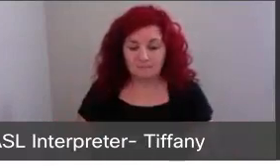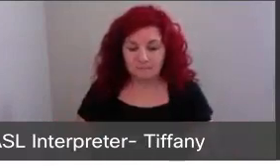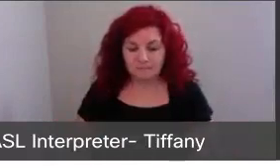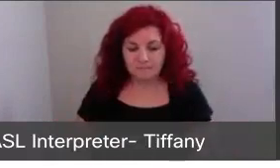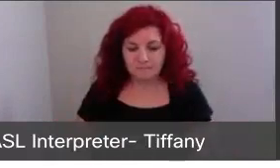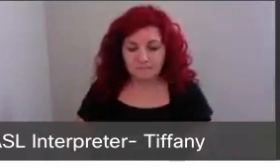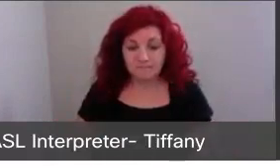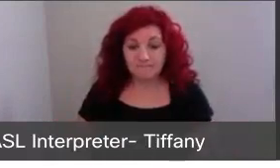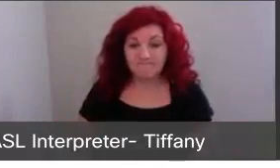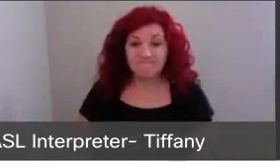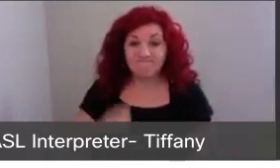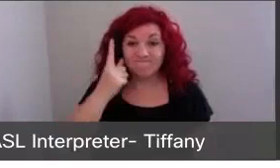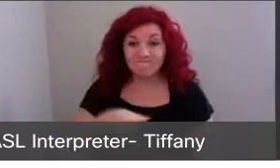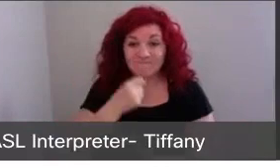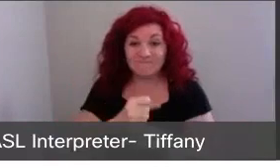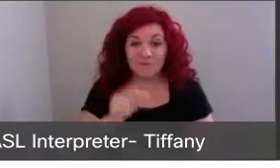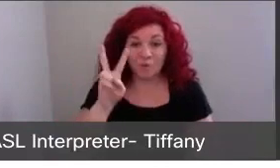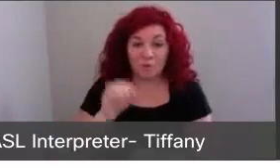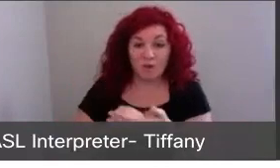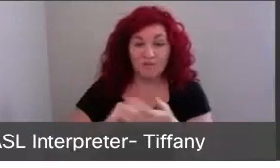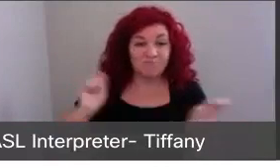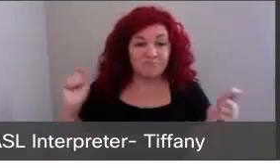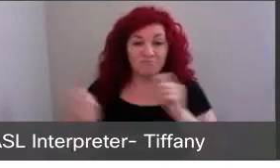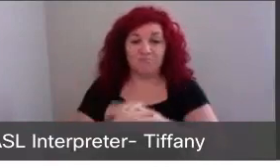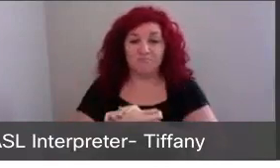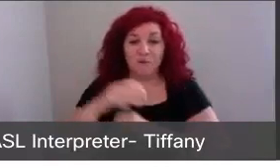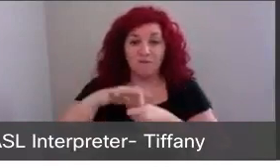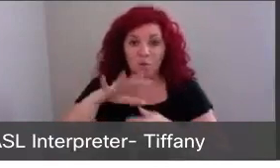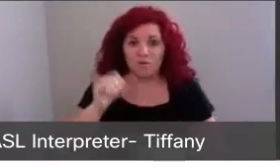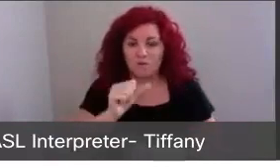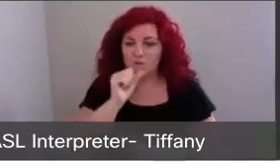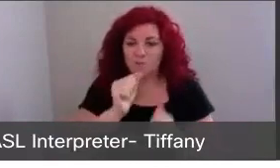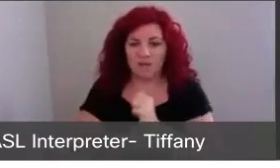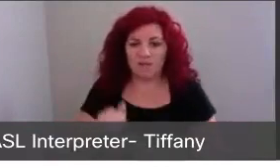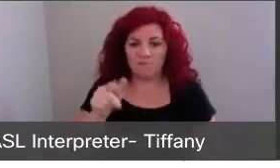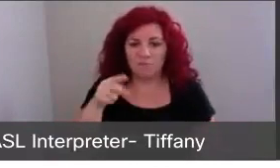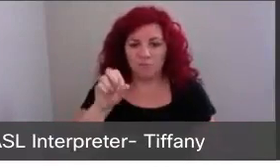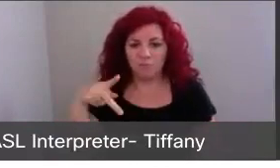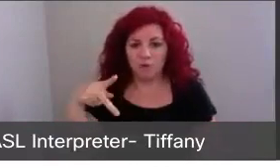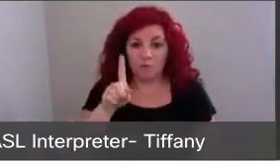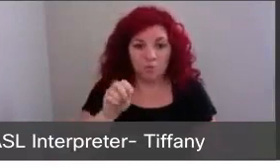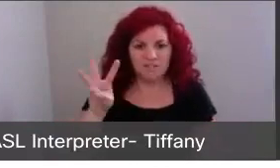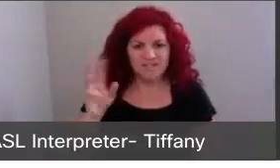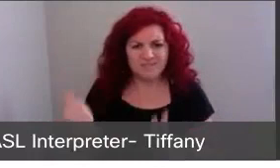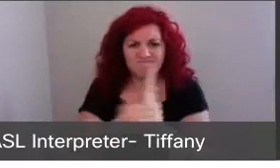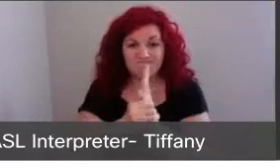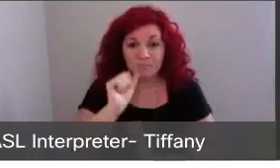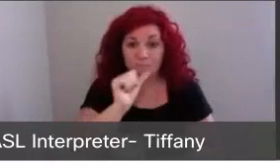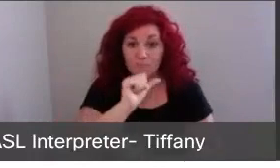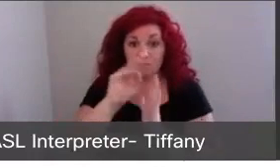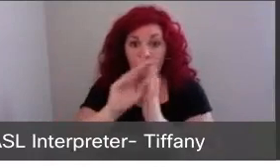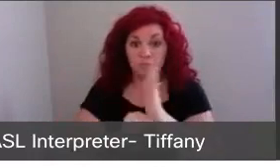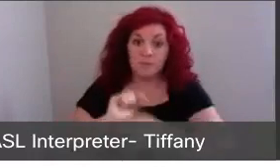year 2000 when the voters of Arizona passed Proposition 106. Prop 106 amended the Arizona Constitution to establish